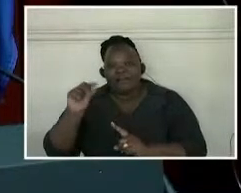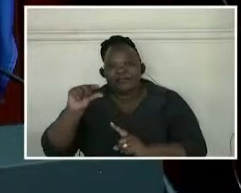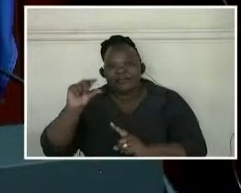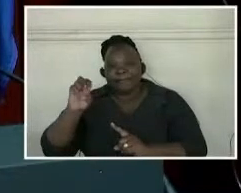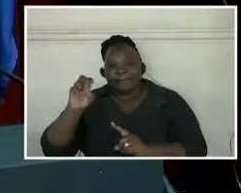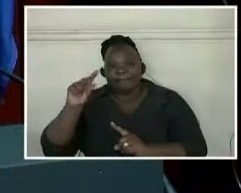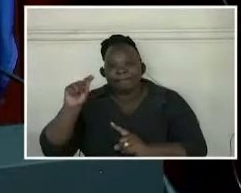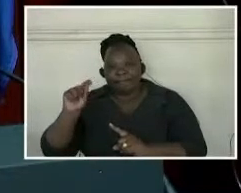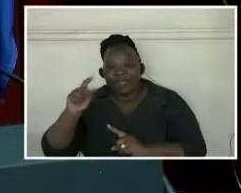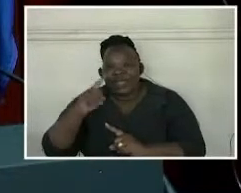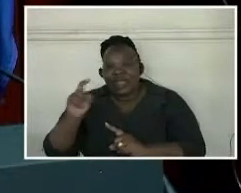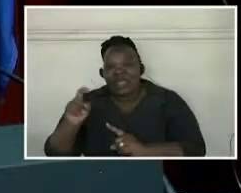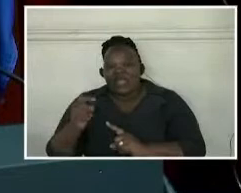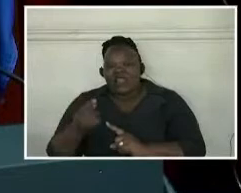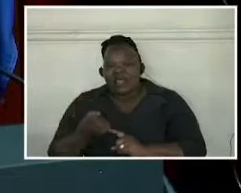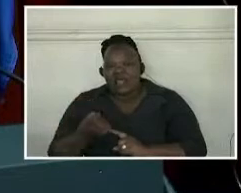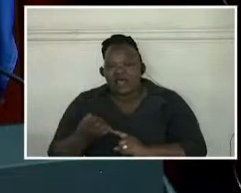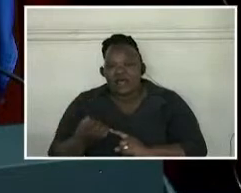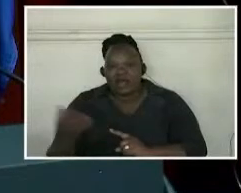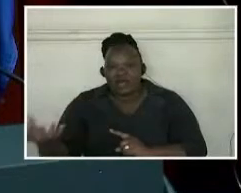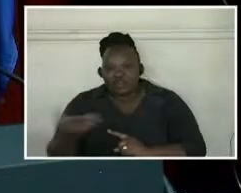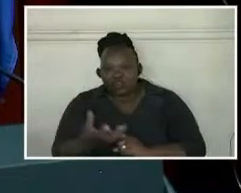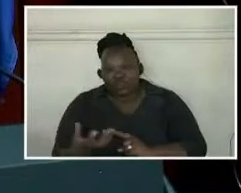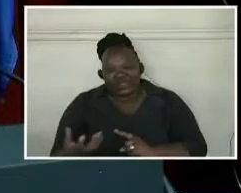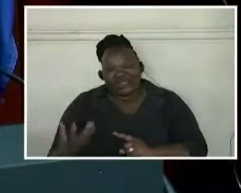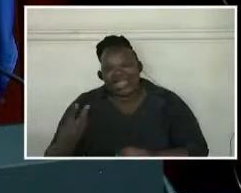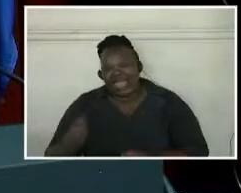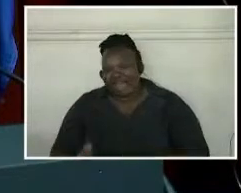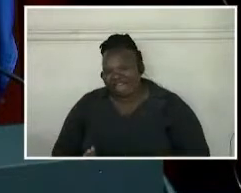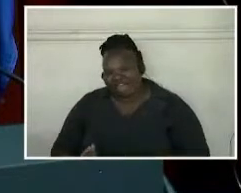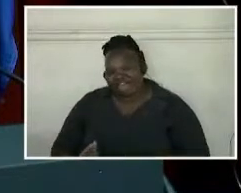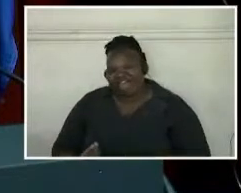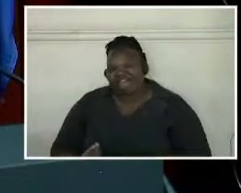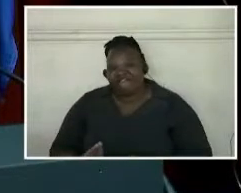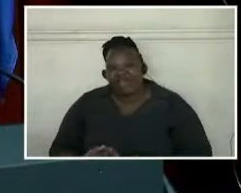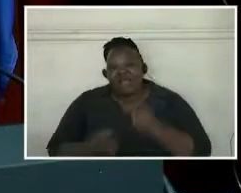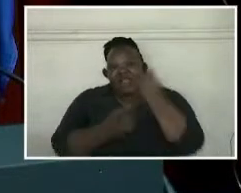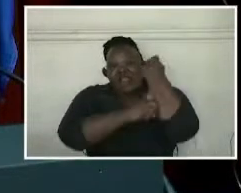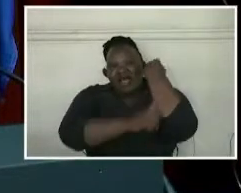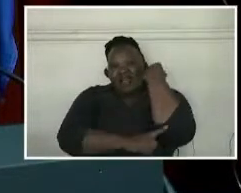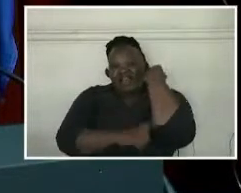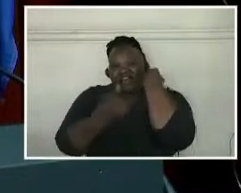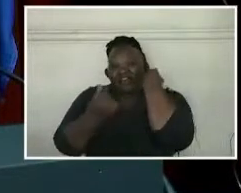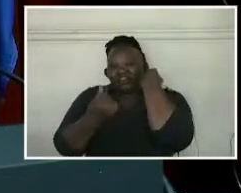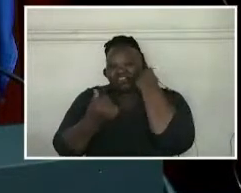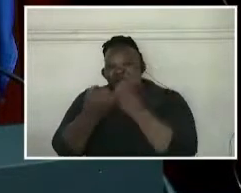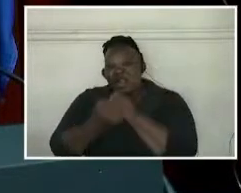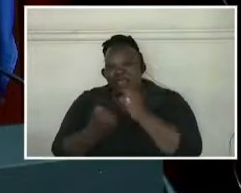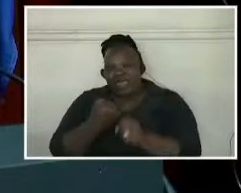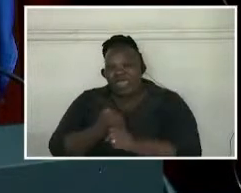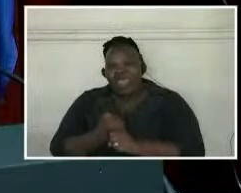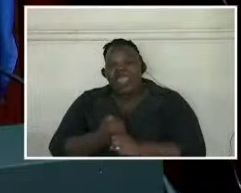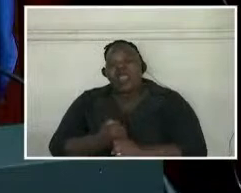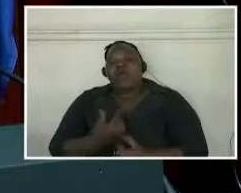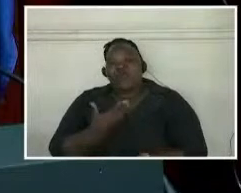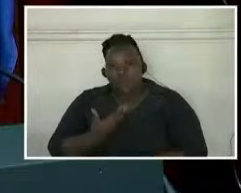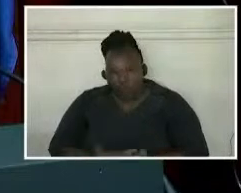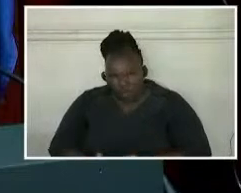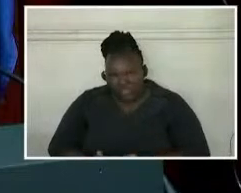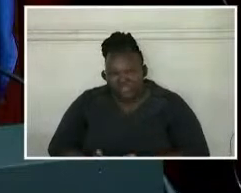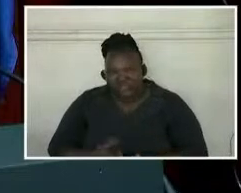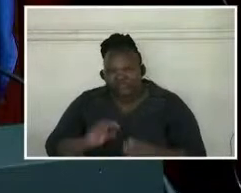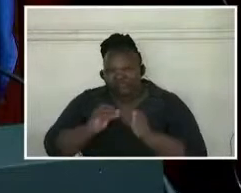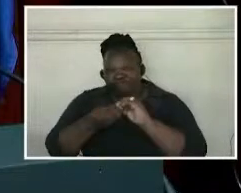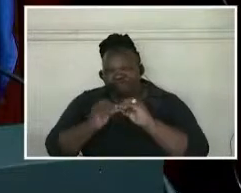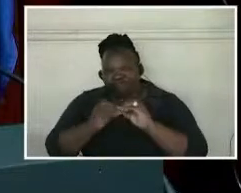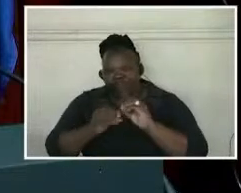limited resources at our disposal in the last financial year we were able to renovate